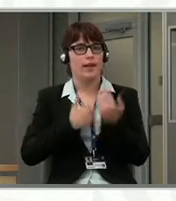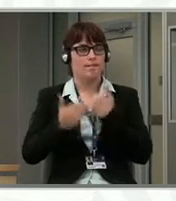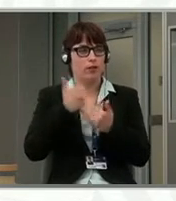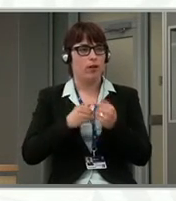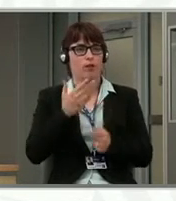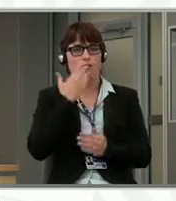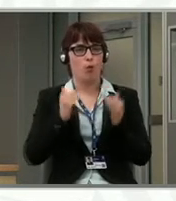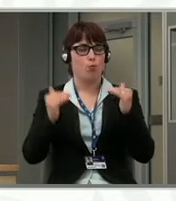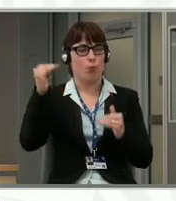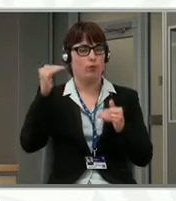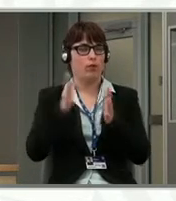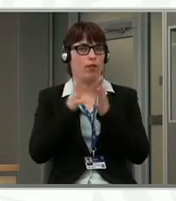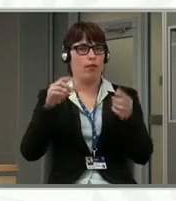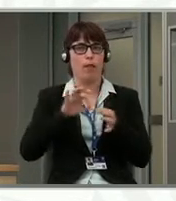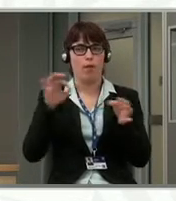austerity measures.